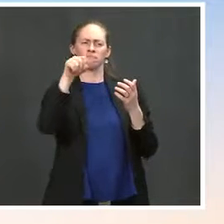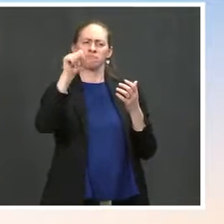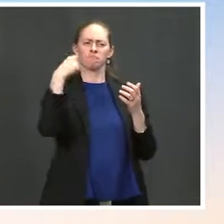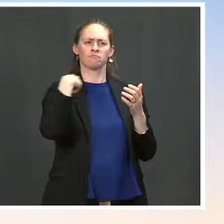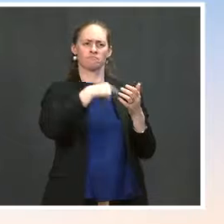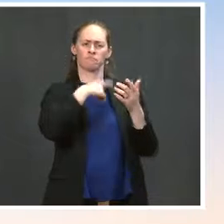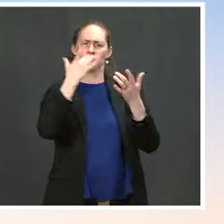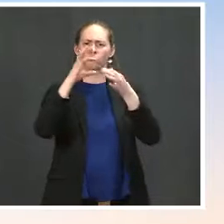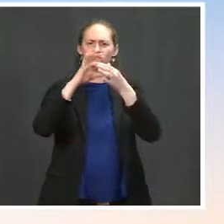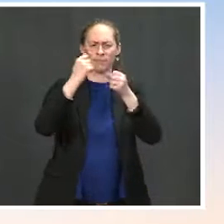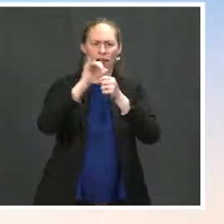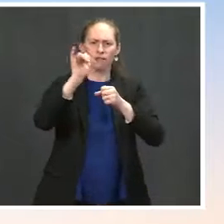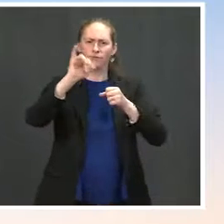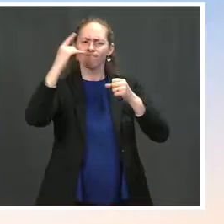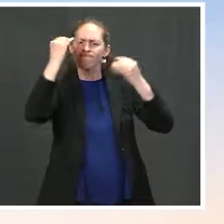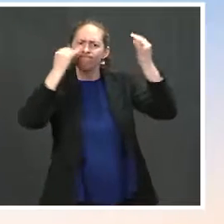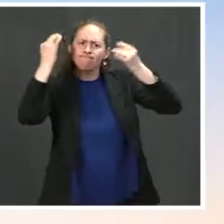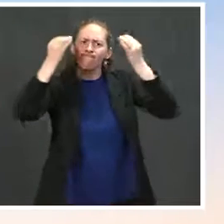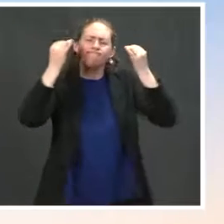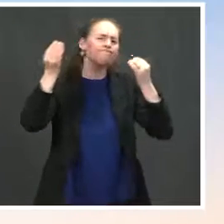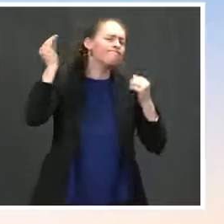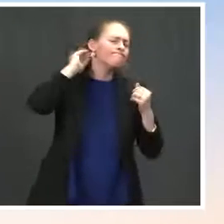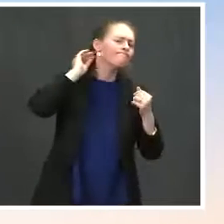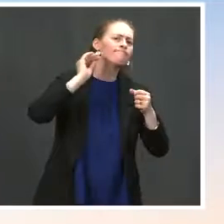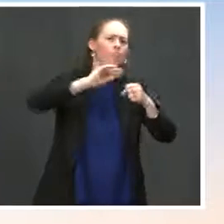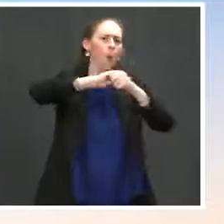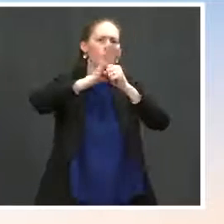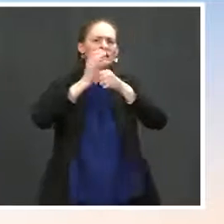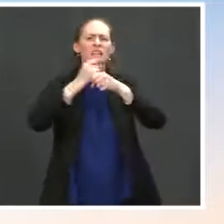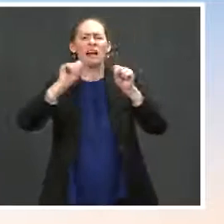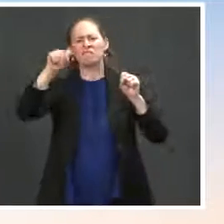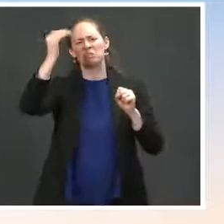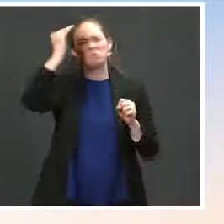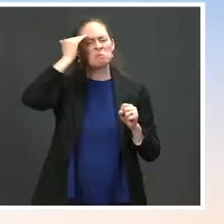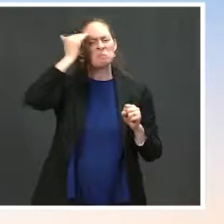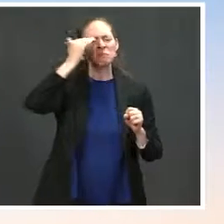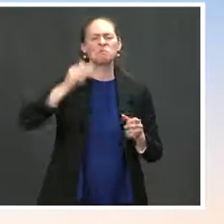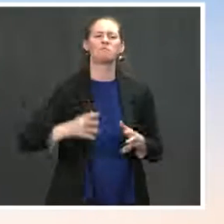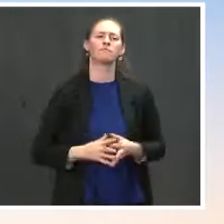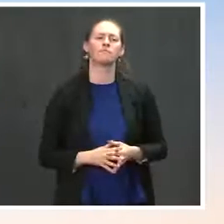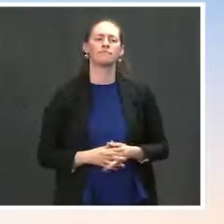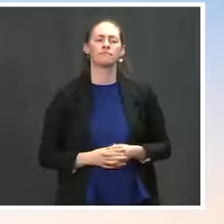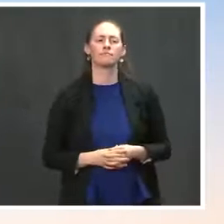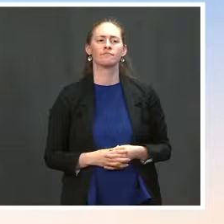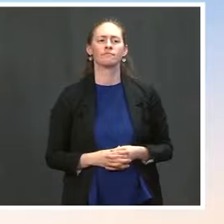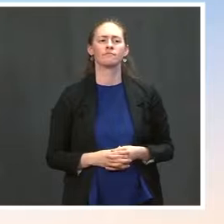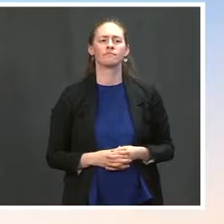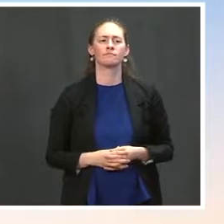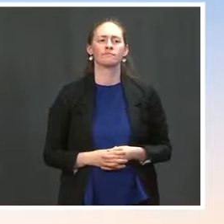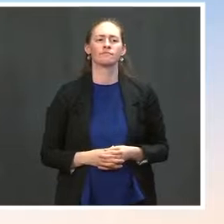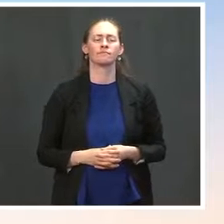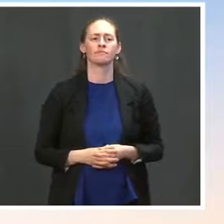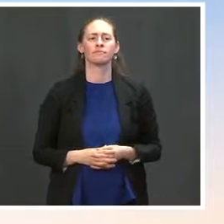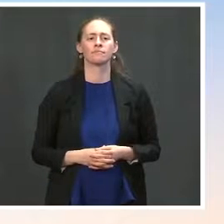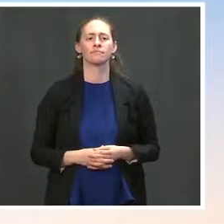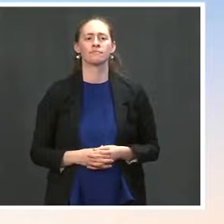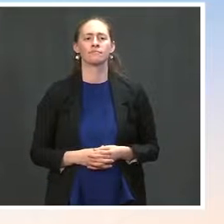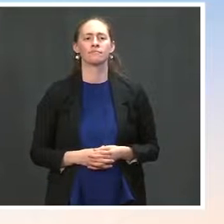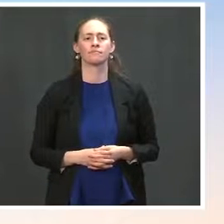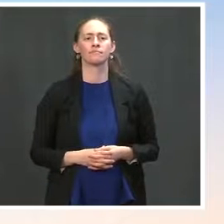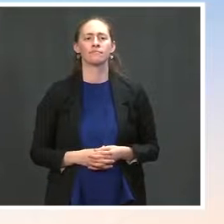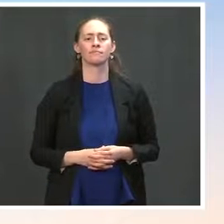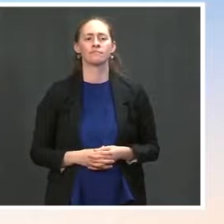leaders in Congress are very cognizant of. Go ahead. Hi. Two questions. First, from someone who can't be here due to coronavirus